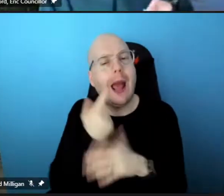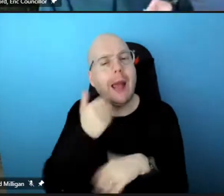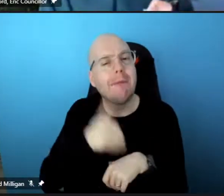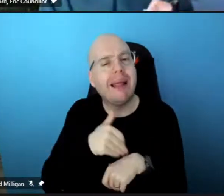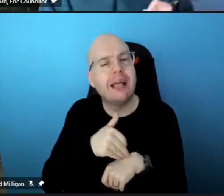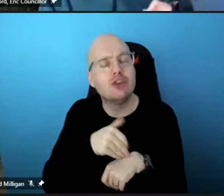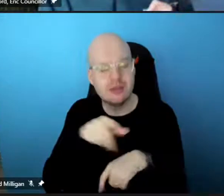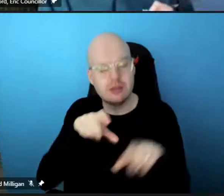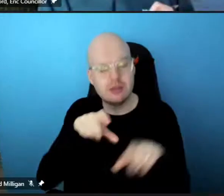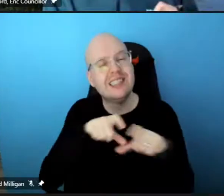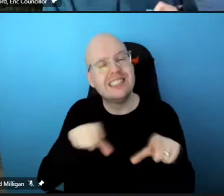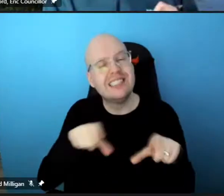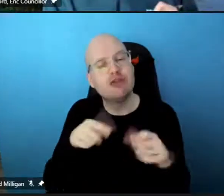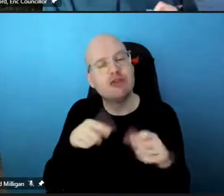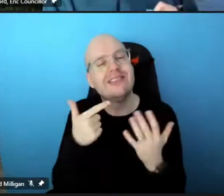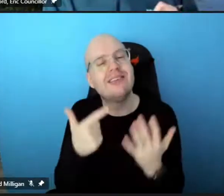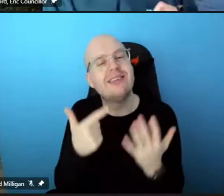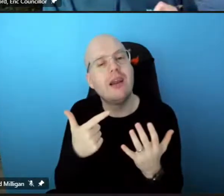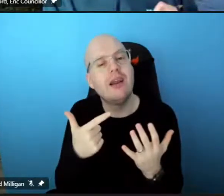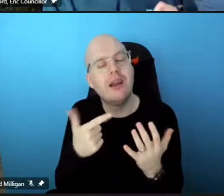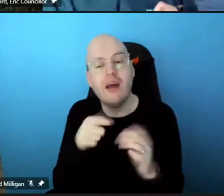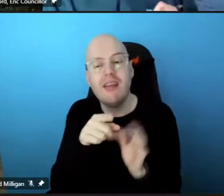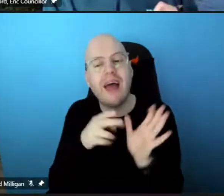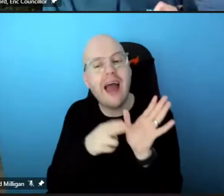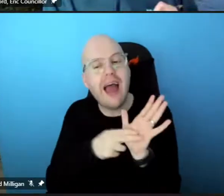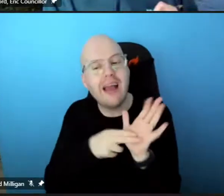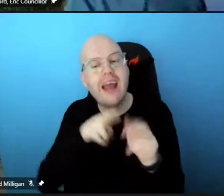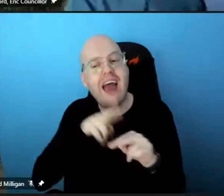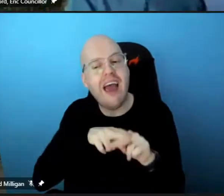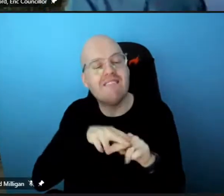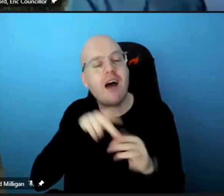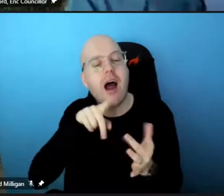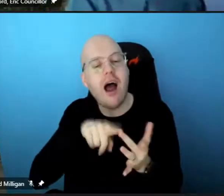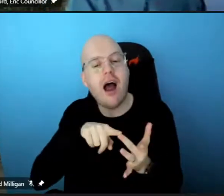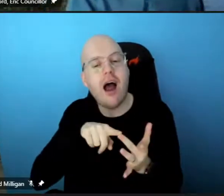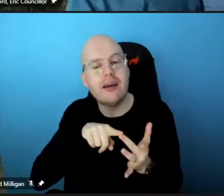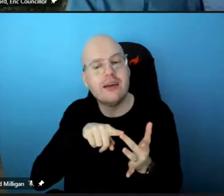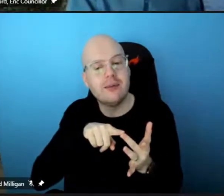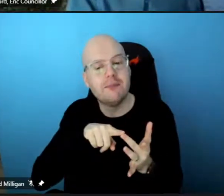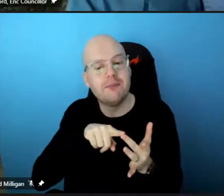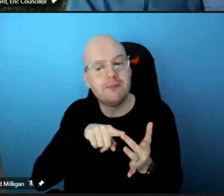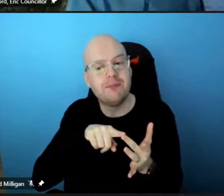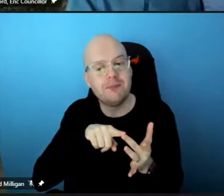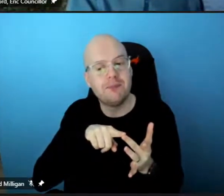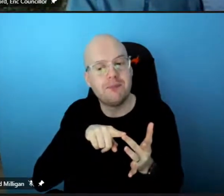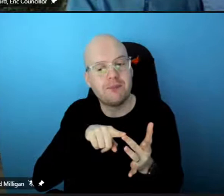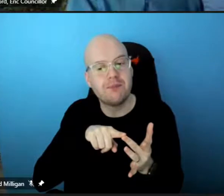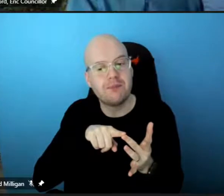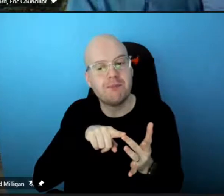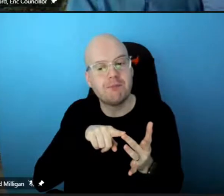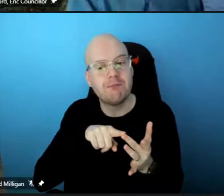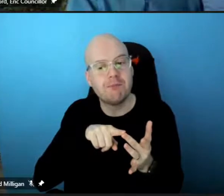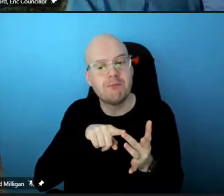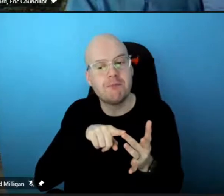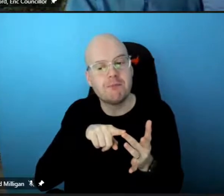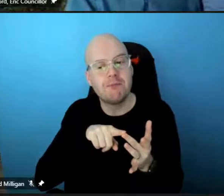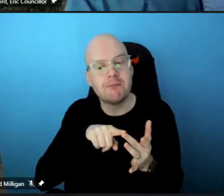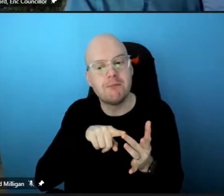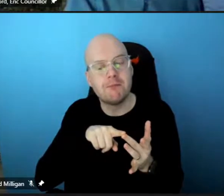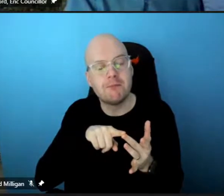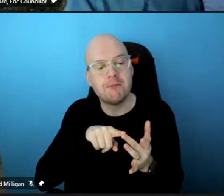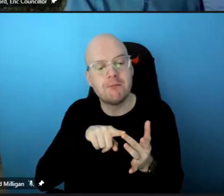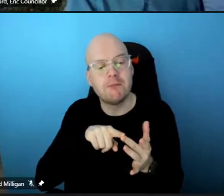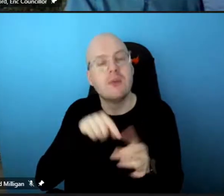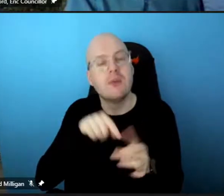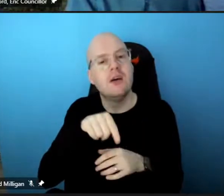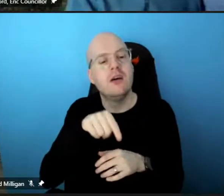Section 7, the NFI exercise. Just, I guess, an update on the conclusion